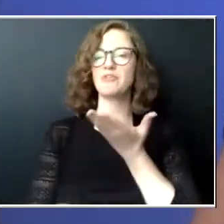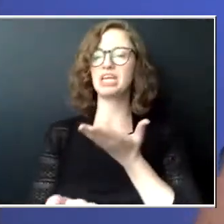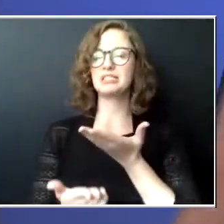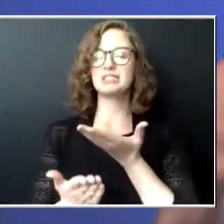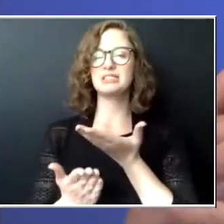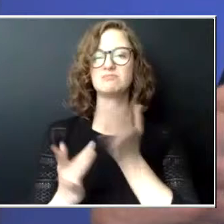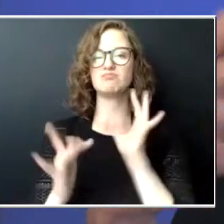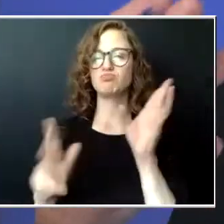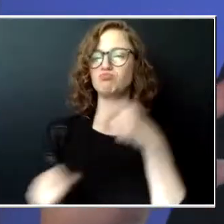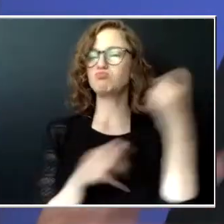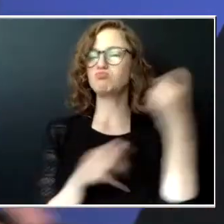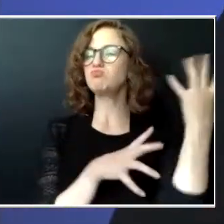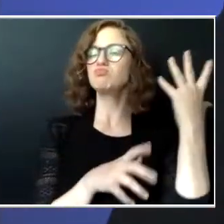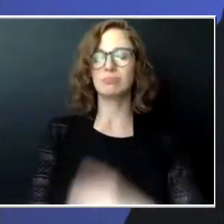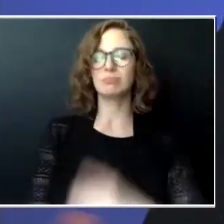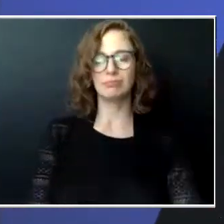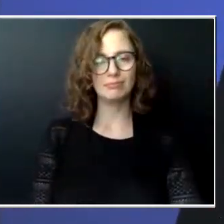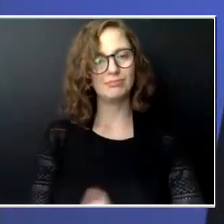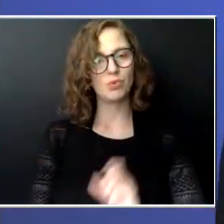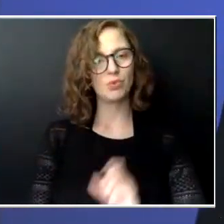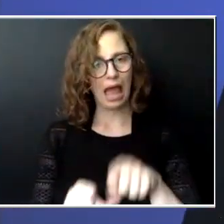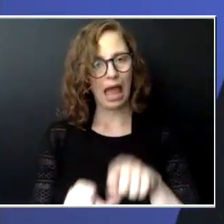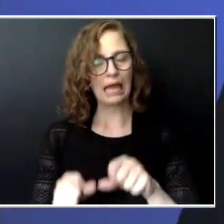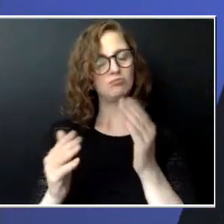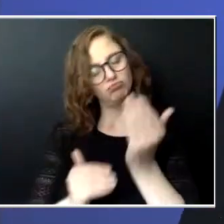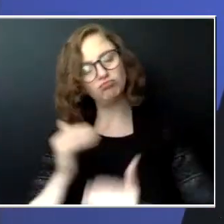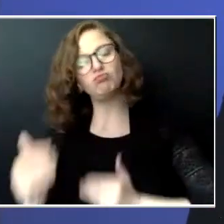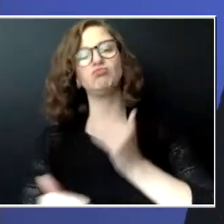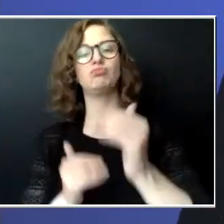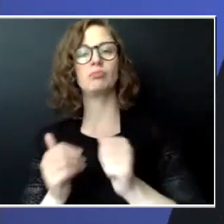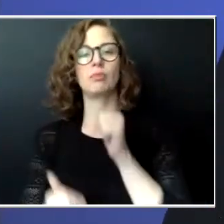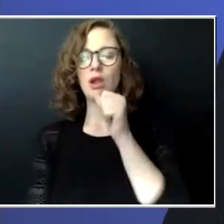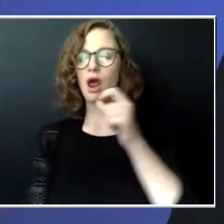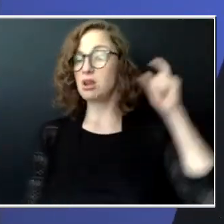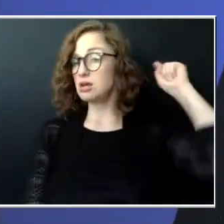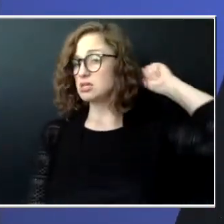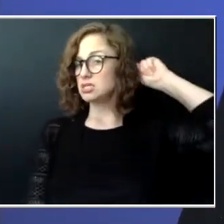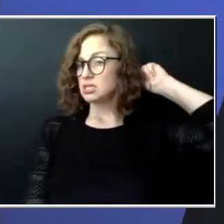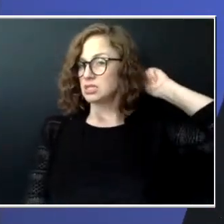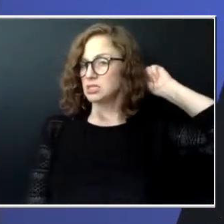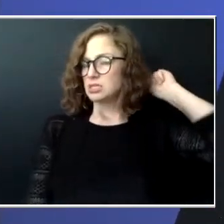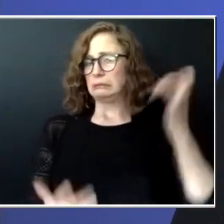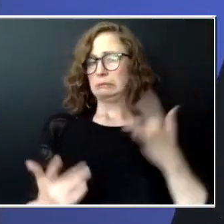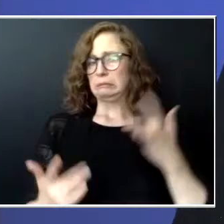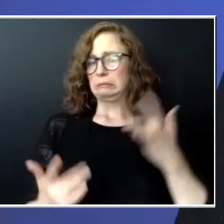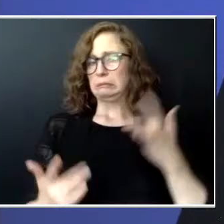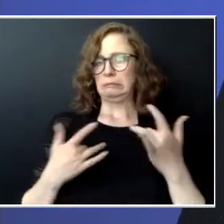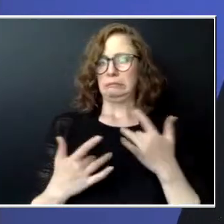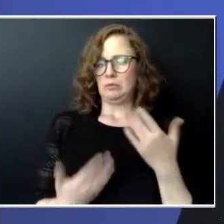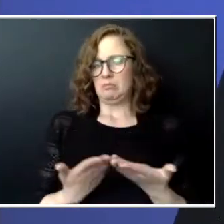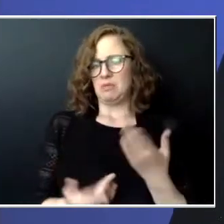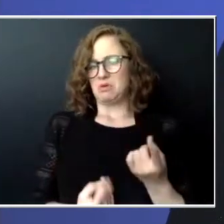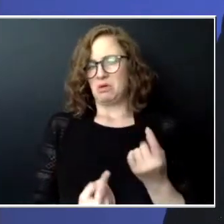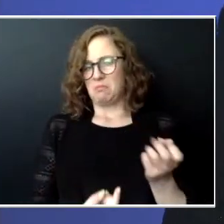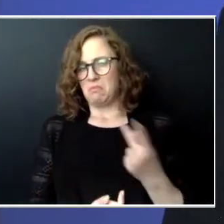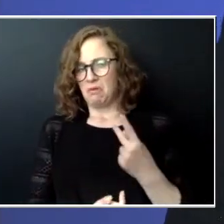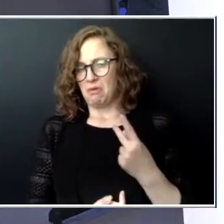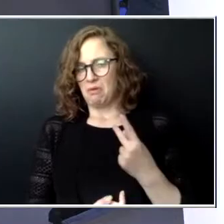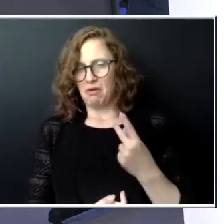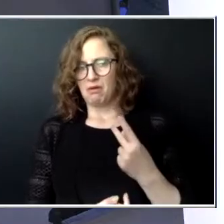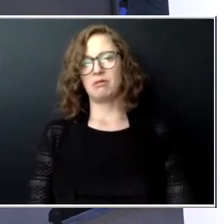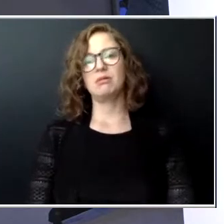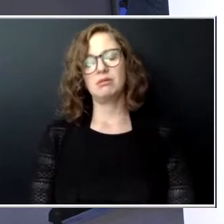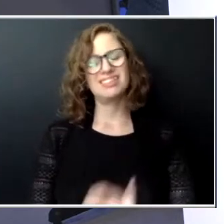forward without that kind of fear in the background, which is pretty debilitating. I bet. I Too